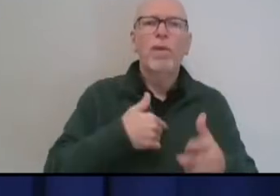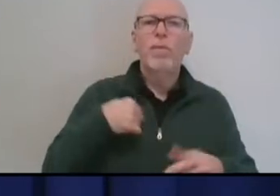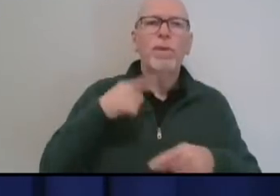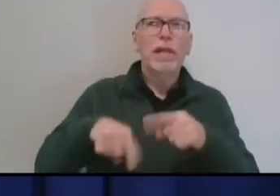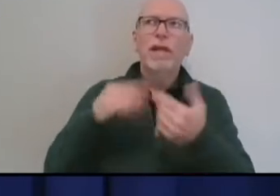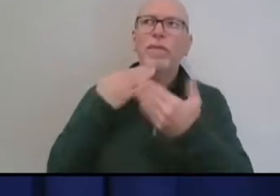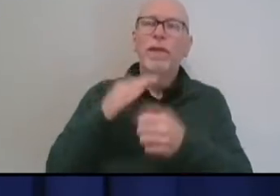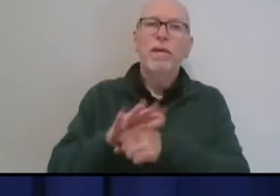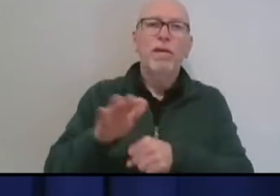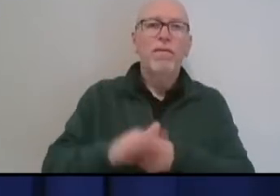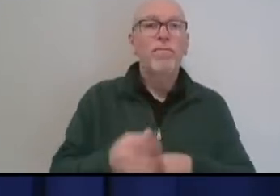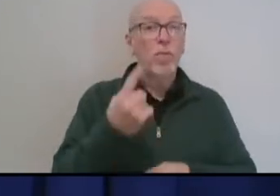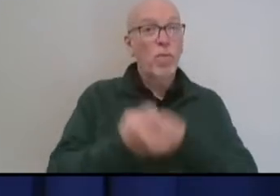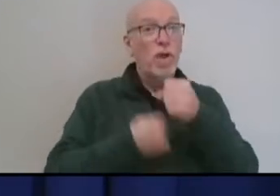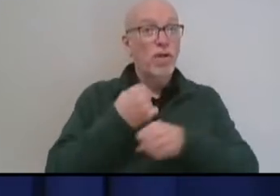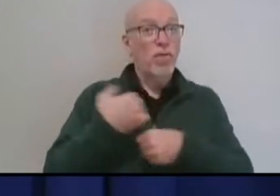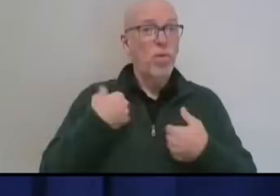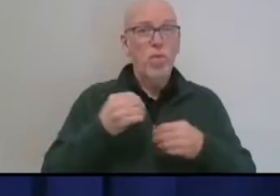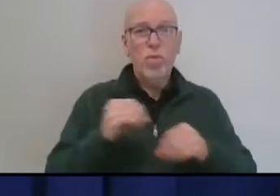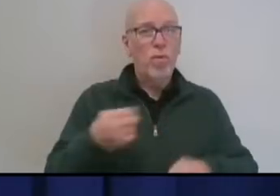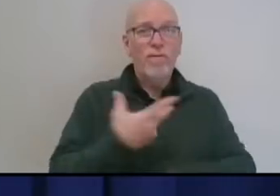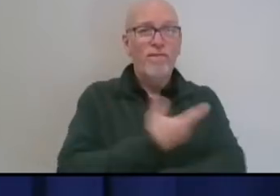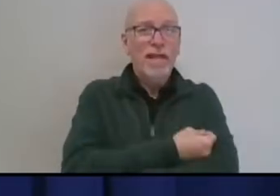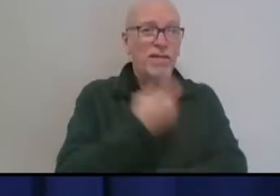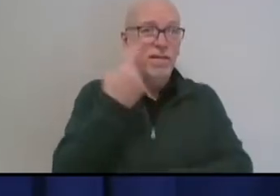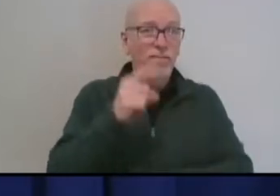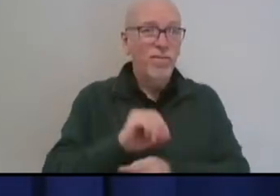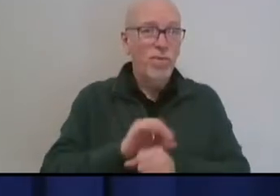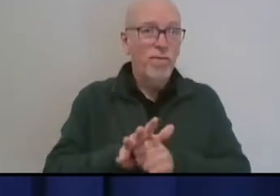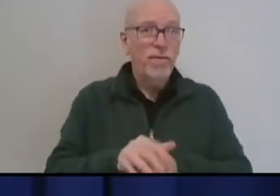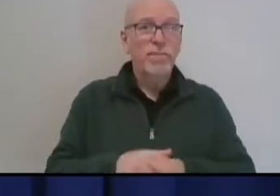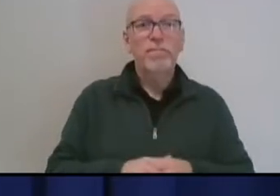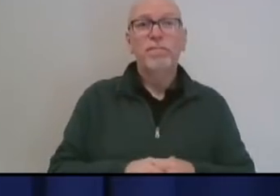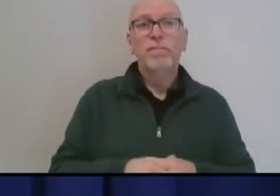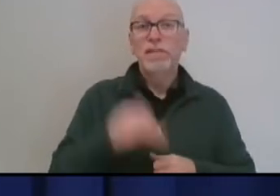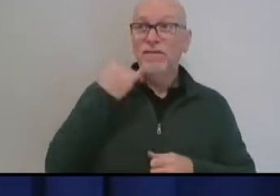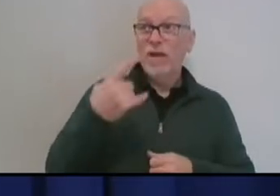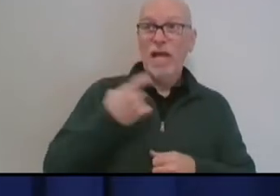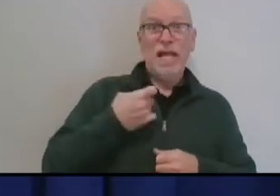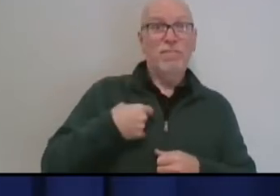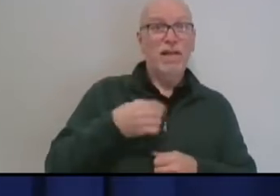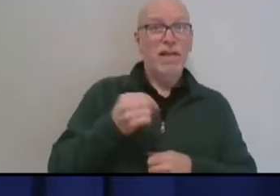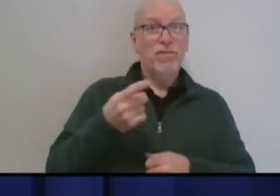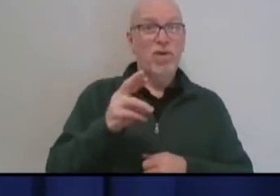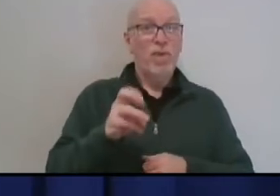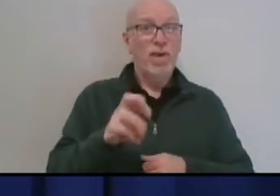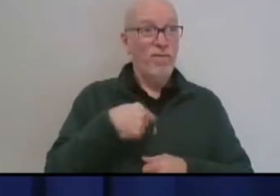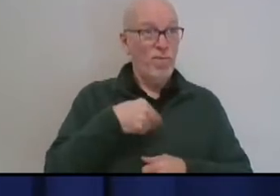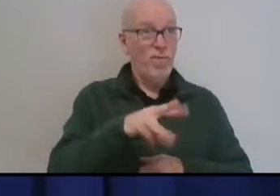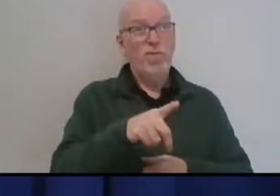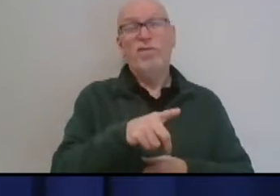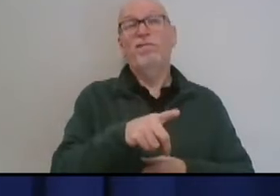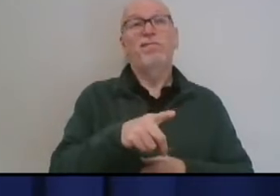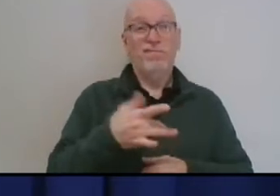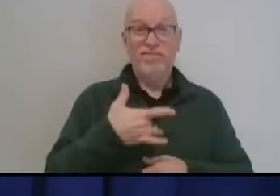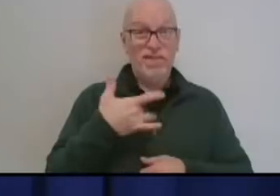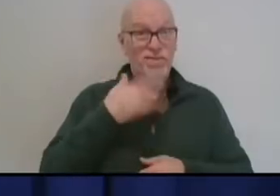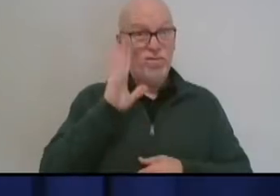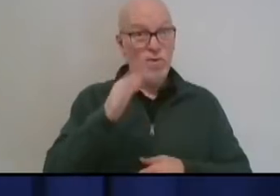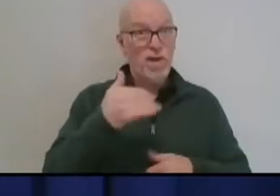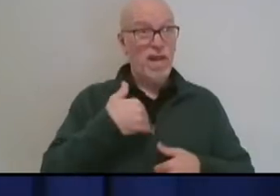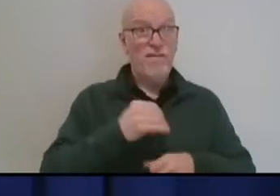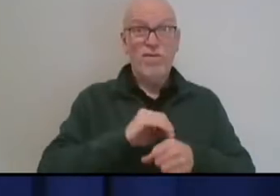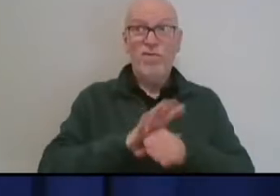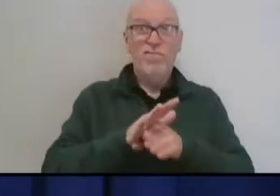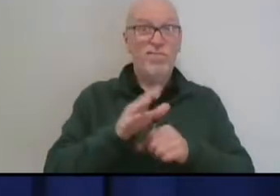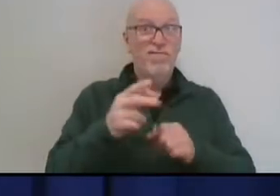A year ago, there was no vaccine for COVID-19, and if you'd asked me and Dr. Weaver, we would have been very pessimistic about it sitting here right